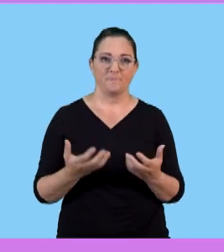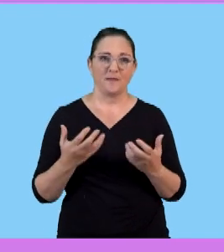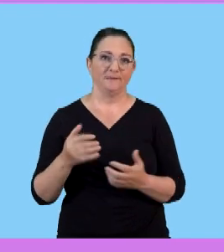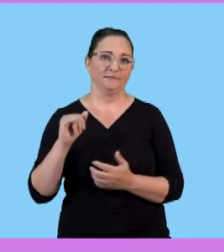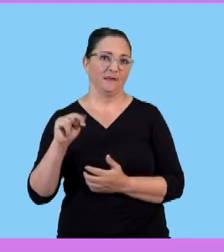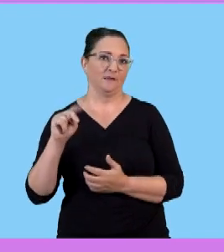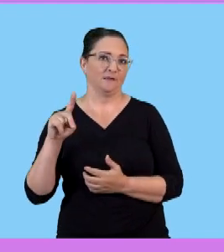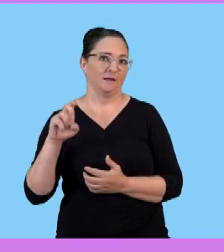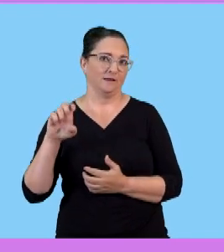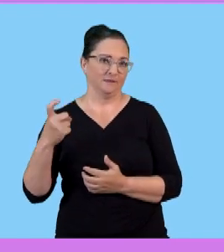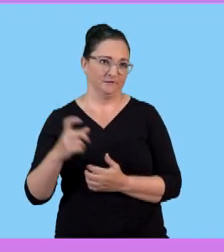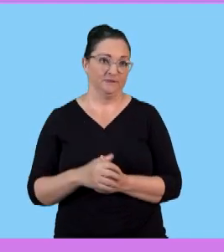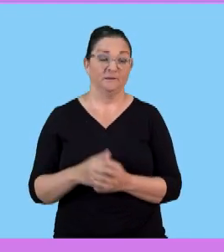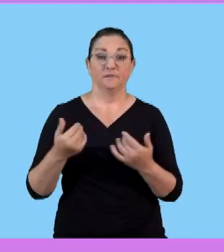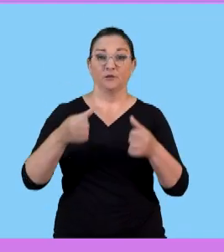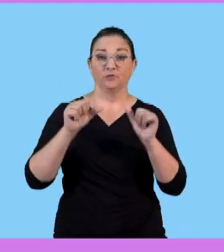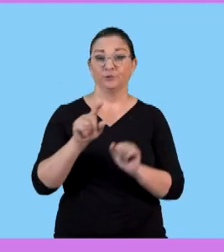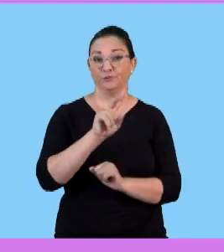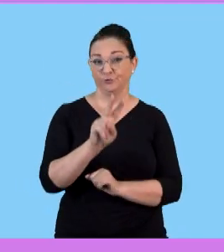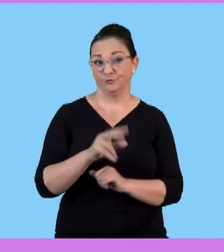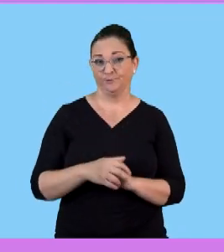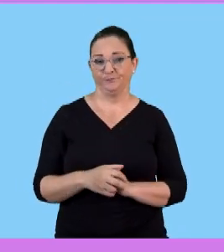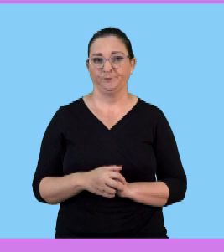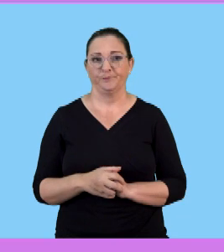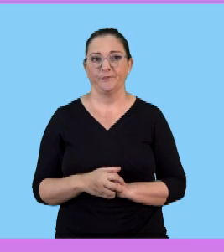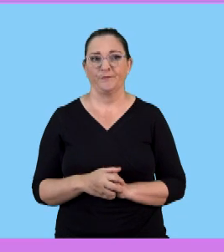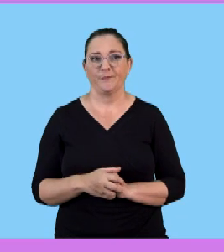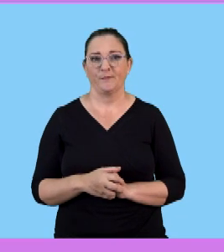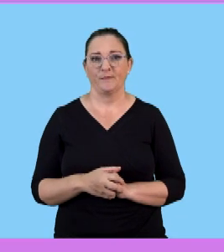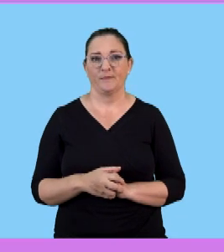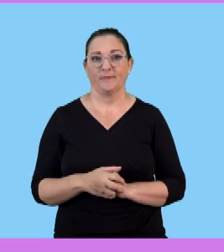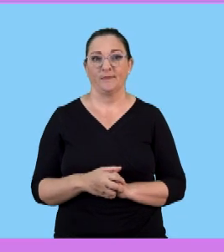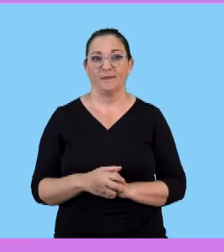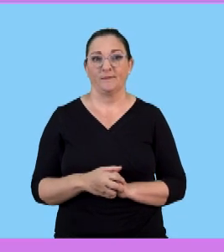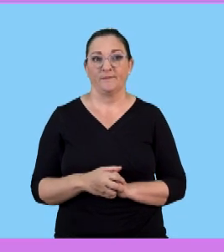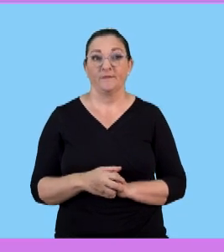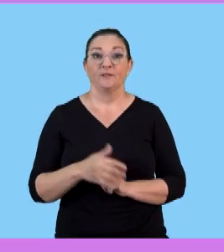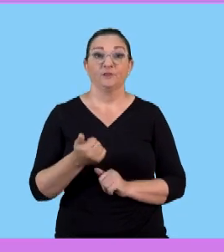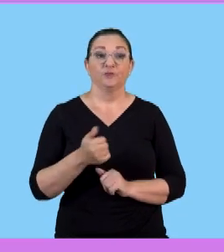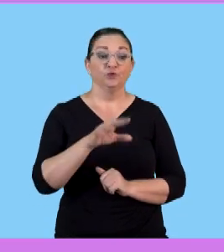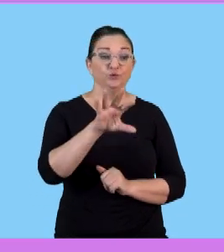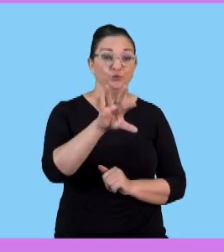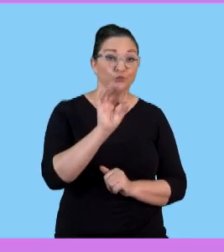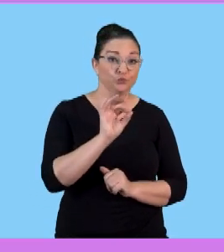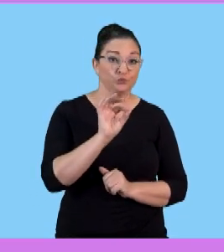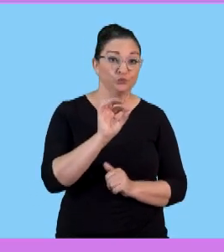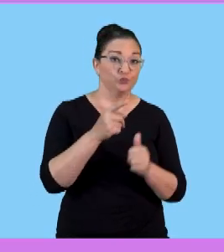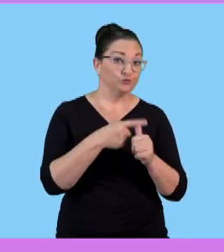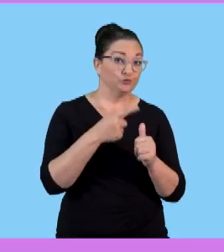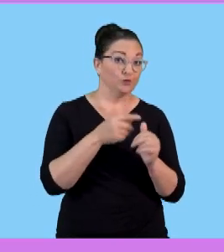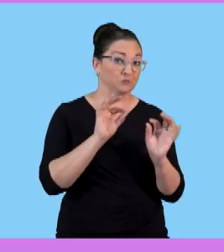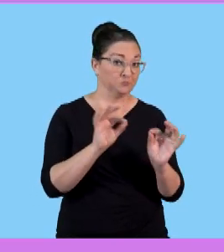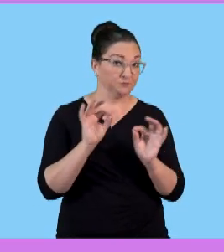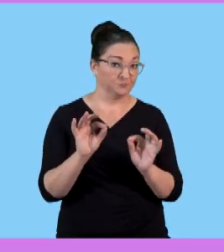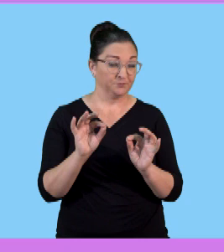mass index. Let's look now at another question. So question number 2, they are saying here choose the correct